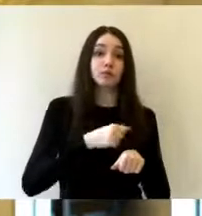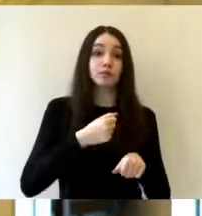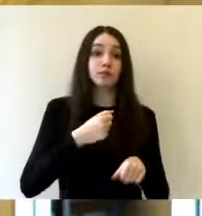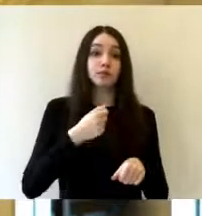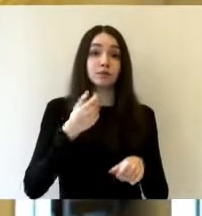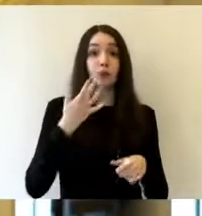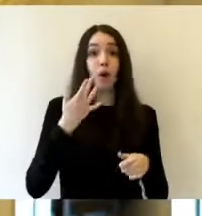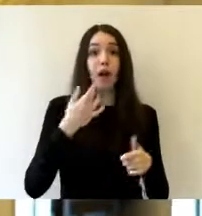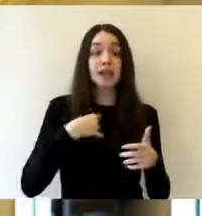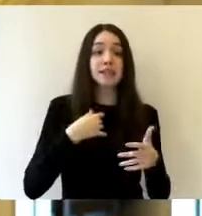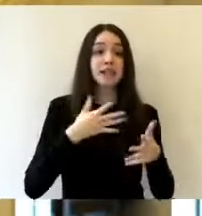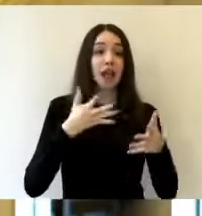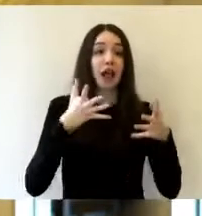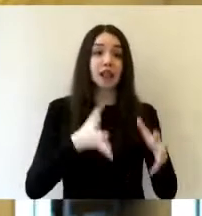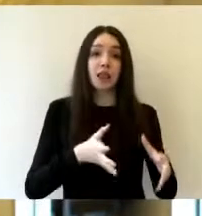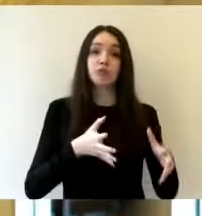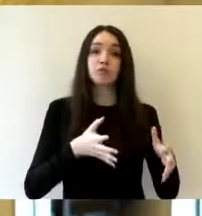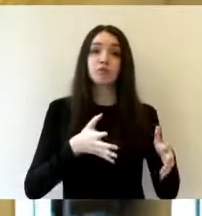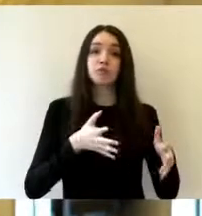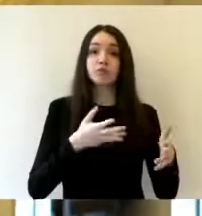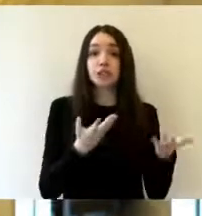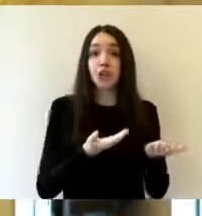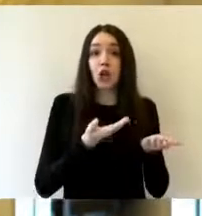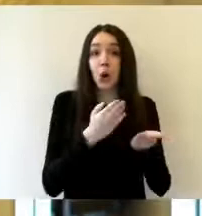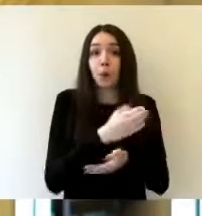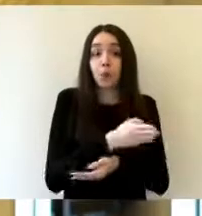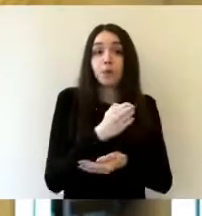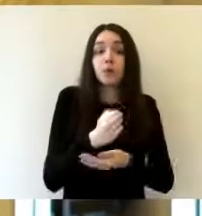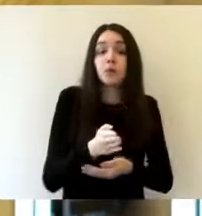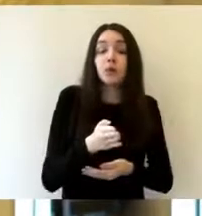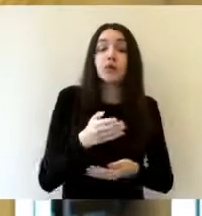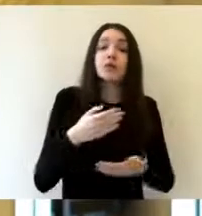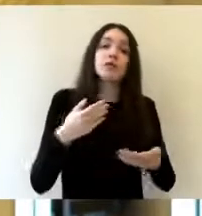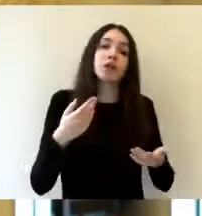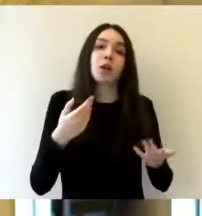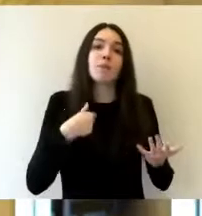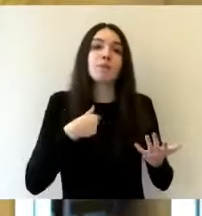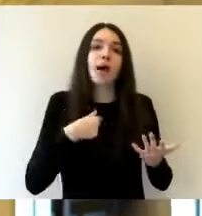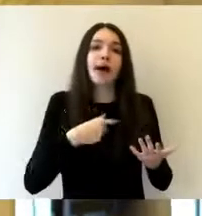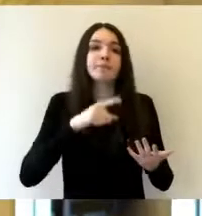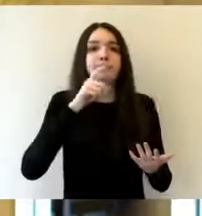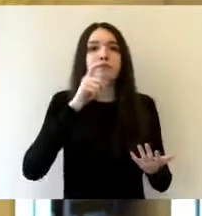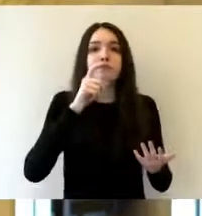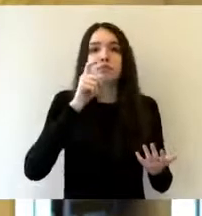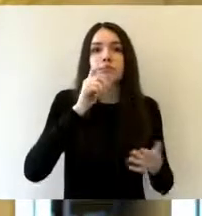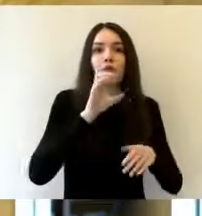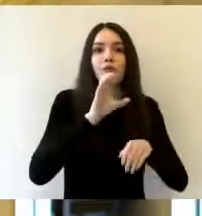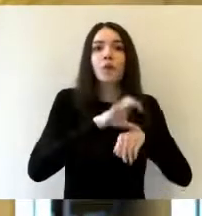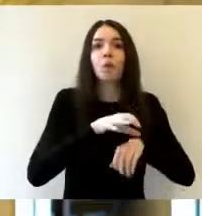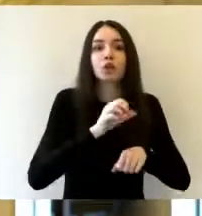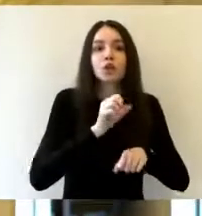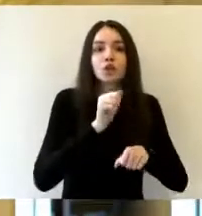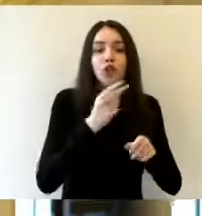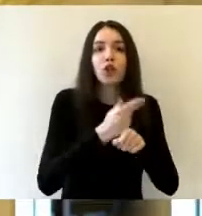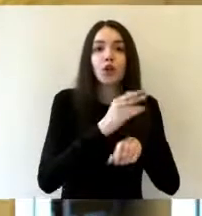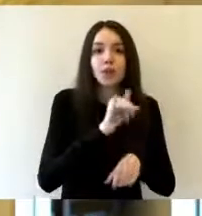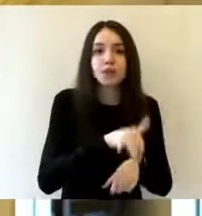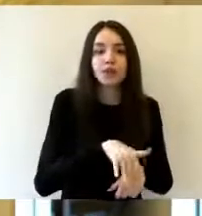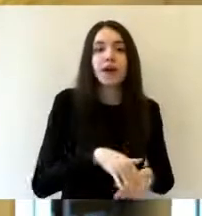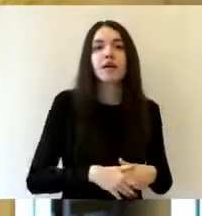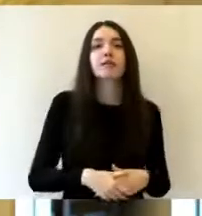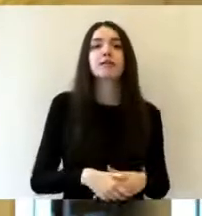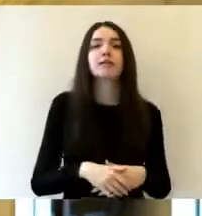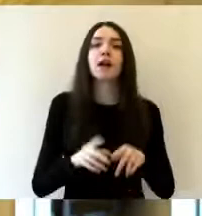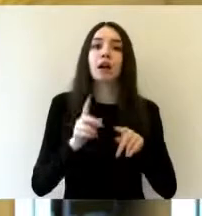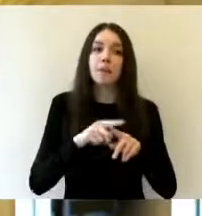over from parts of the city that have been raised. So that was initially just what I had to work with. And then over time, it